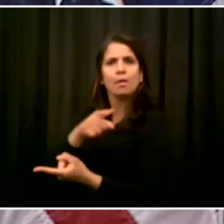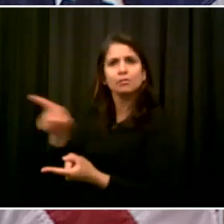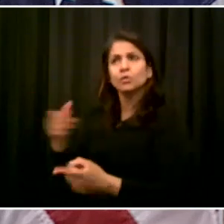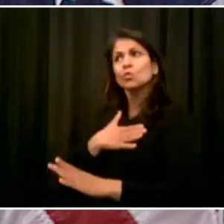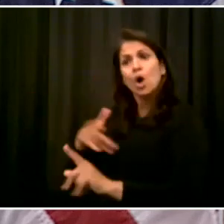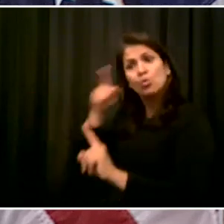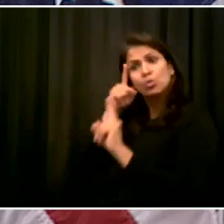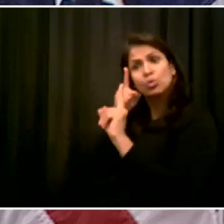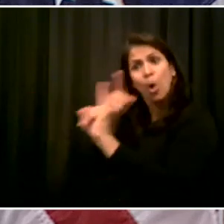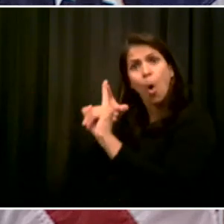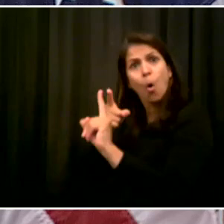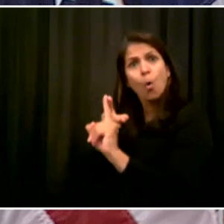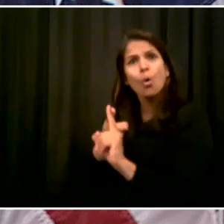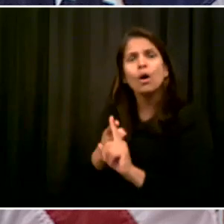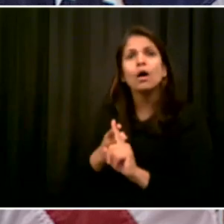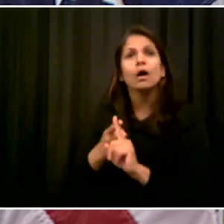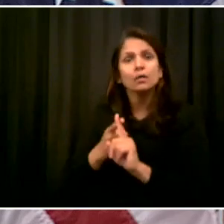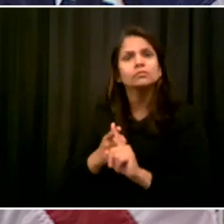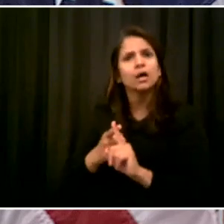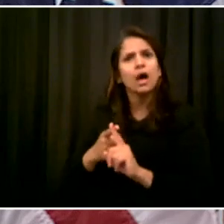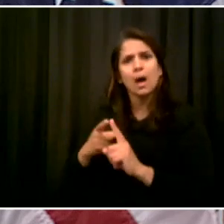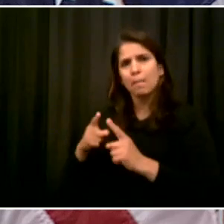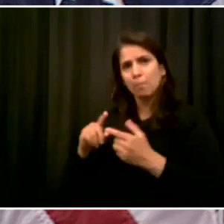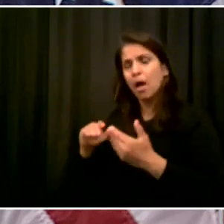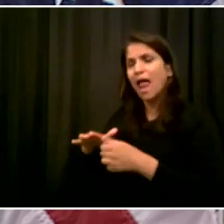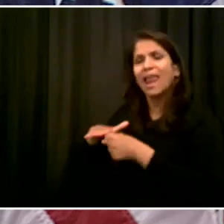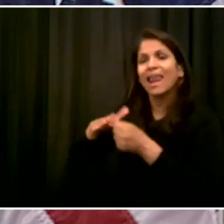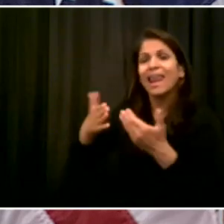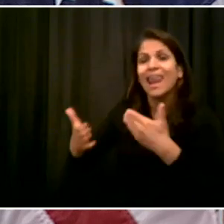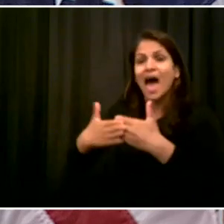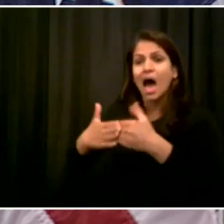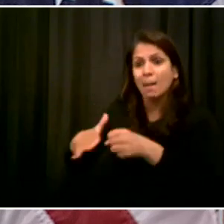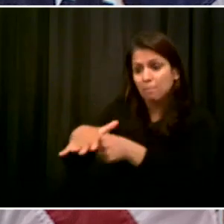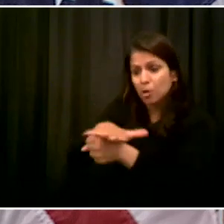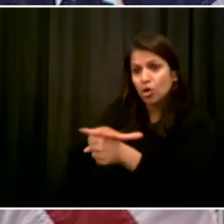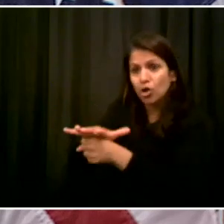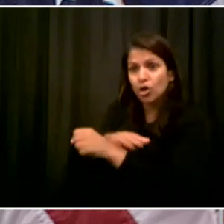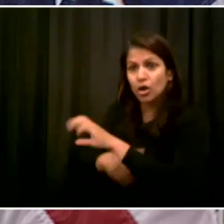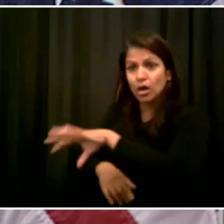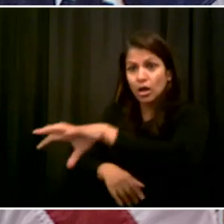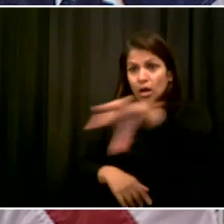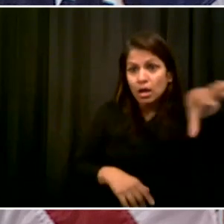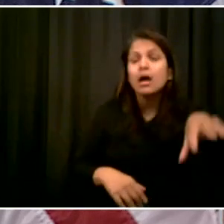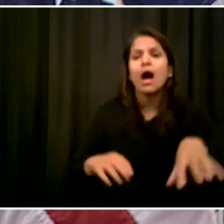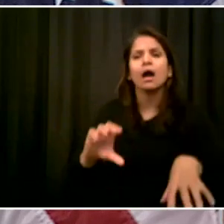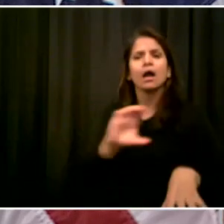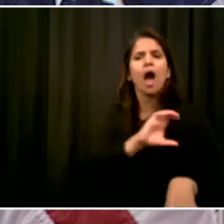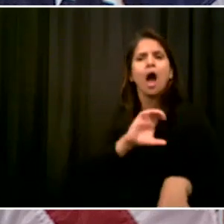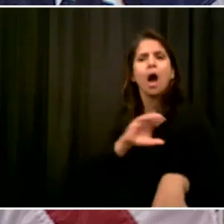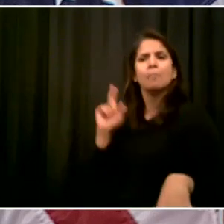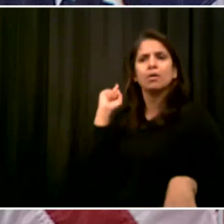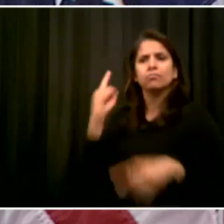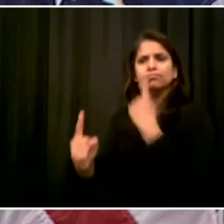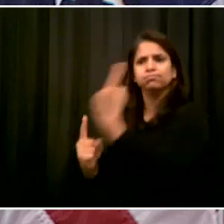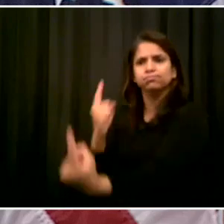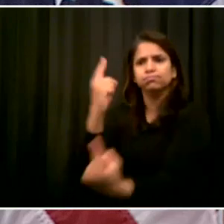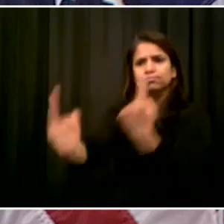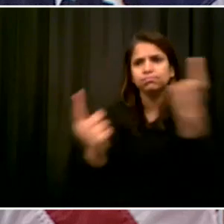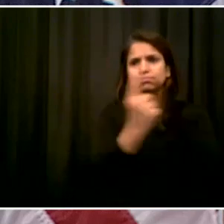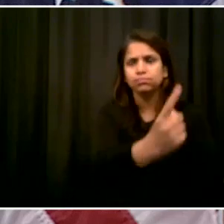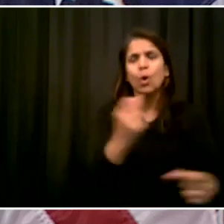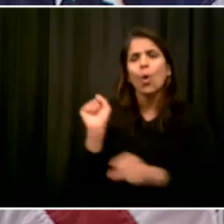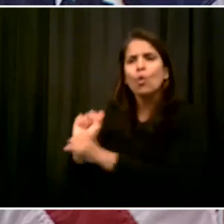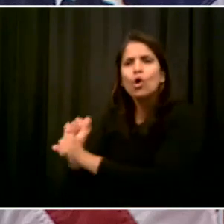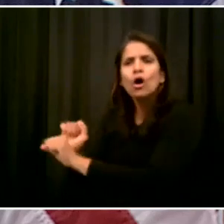It is about building relationships, getting our officers out of their vehicles on patrol on